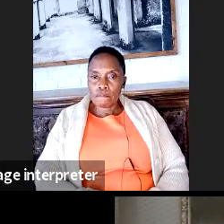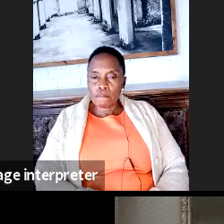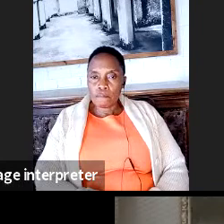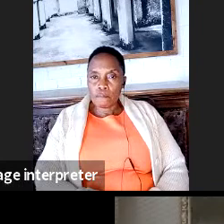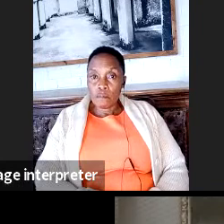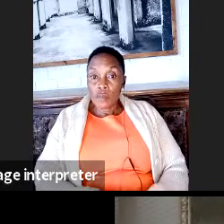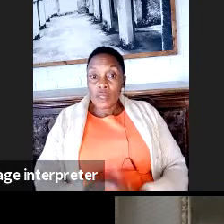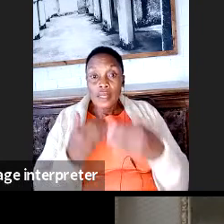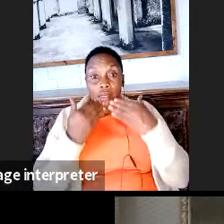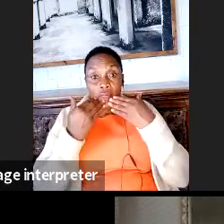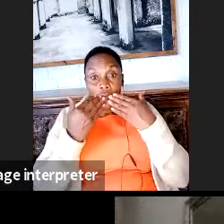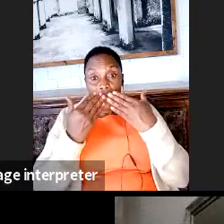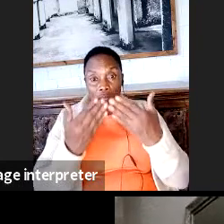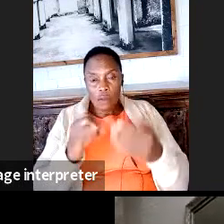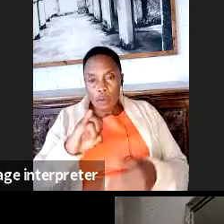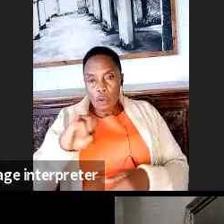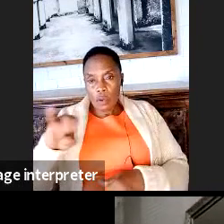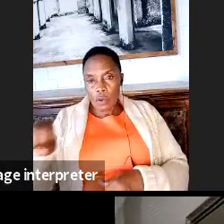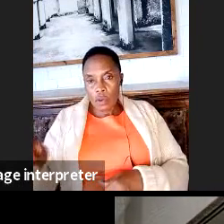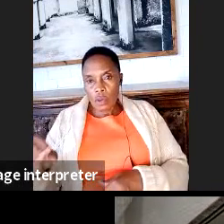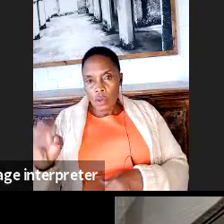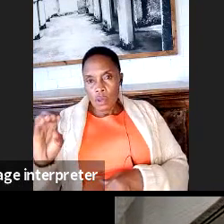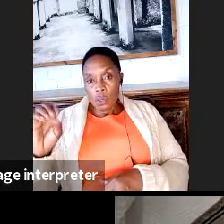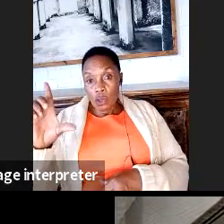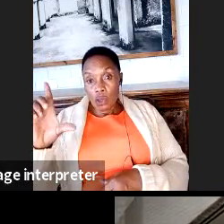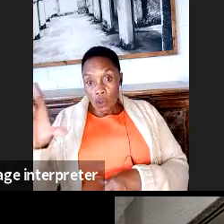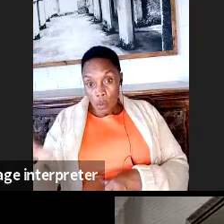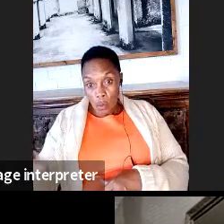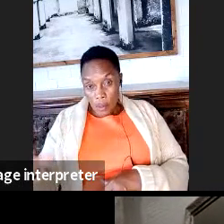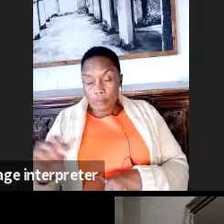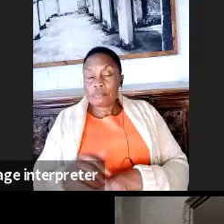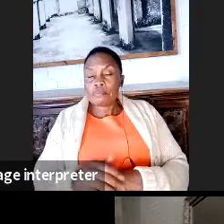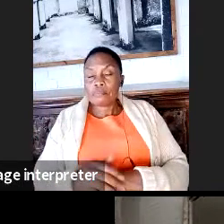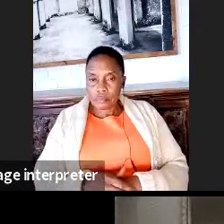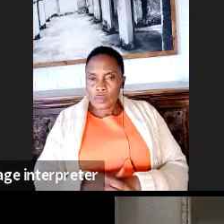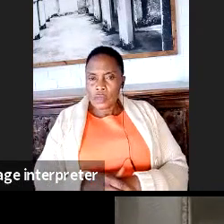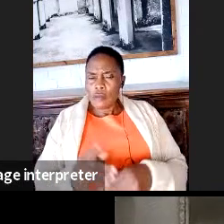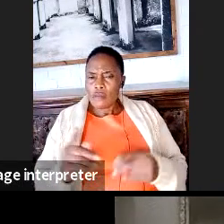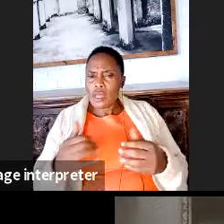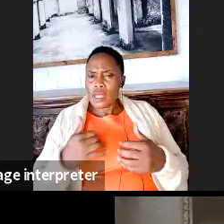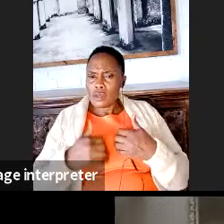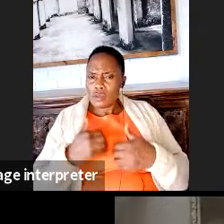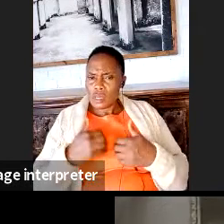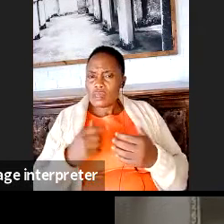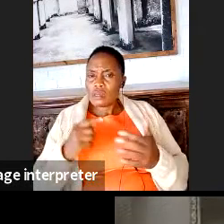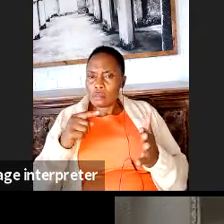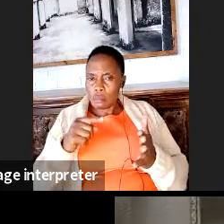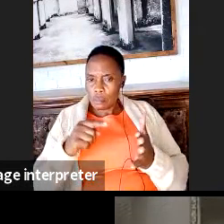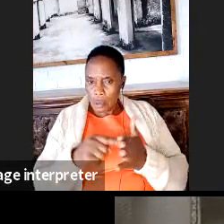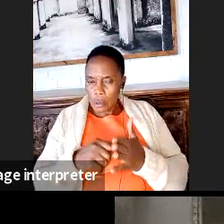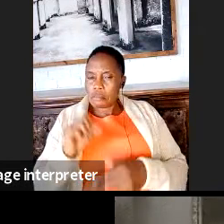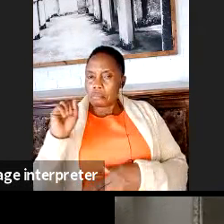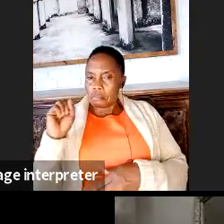Thanks, Joel. No, yeah, you made some really interesting points, and yeah, I think that's really helpful